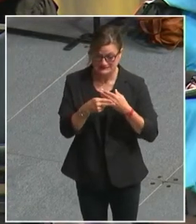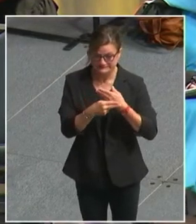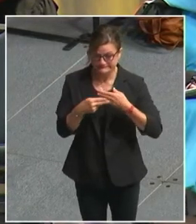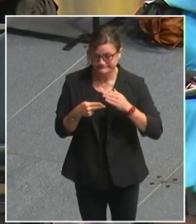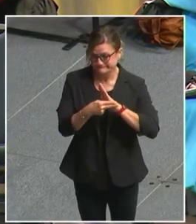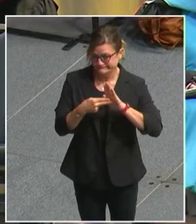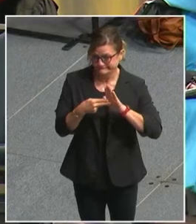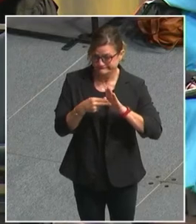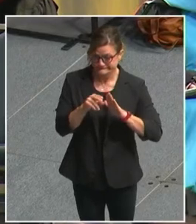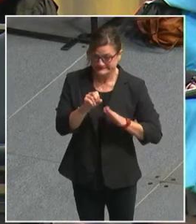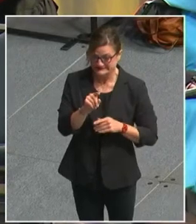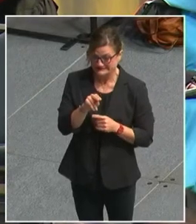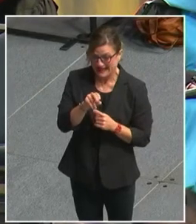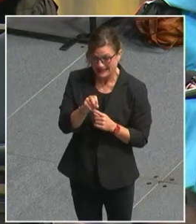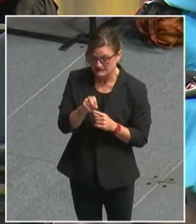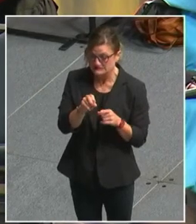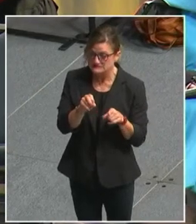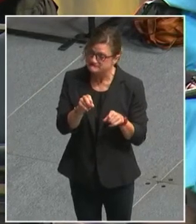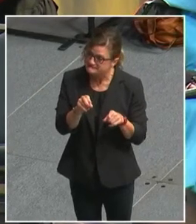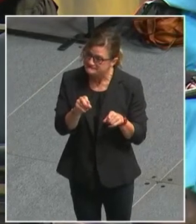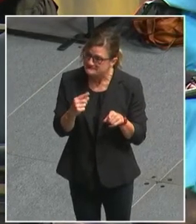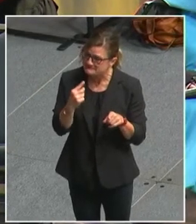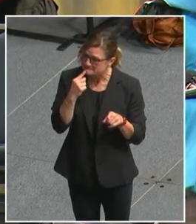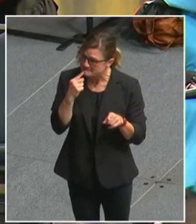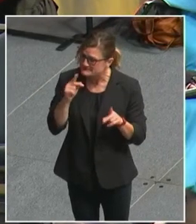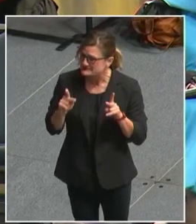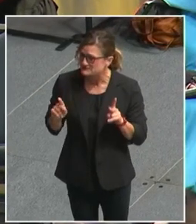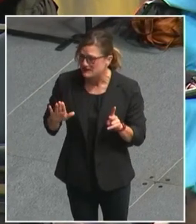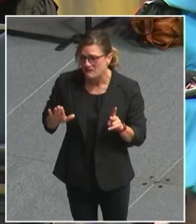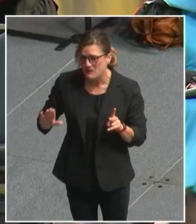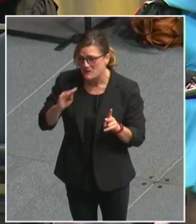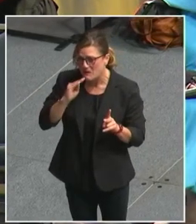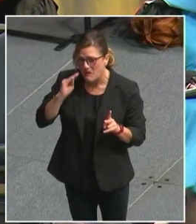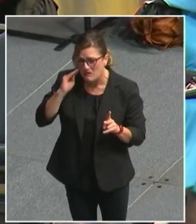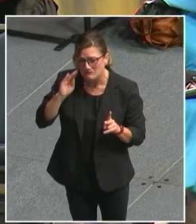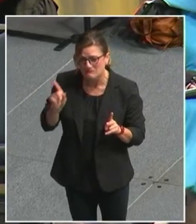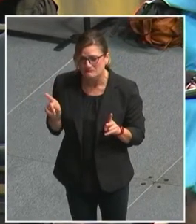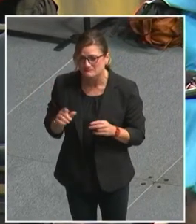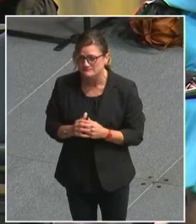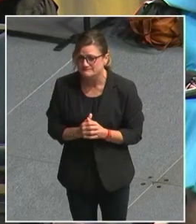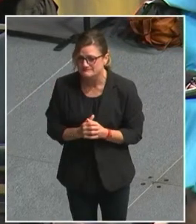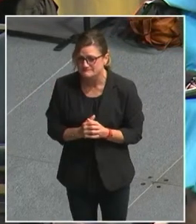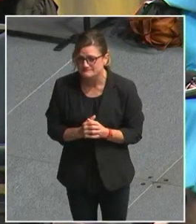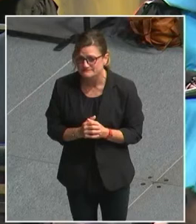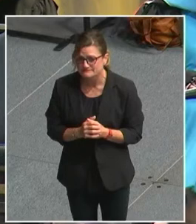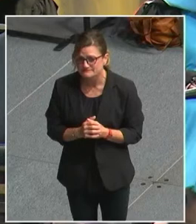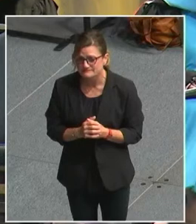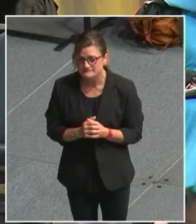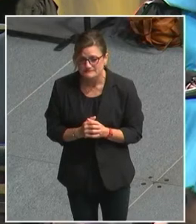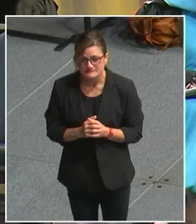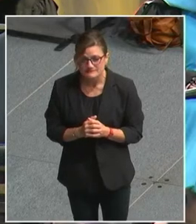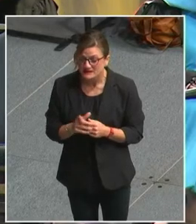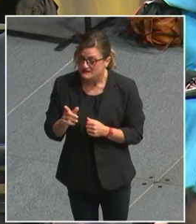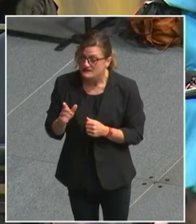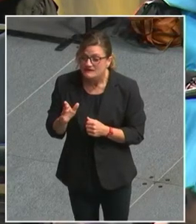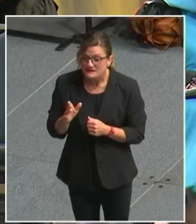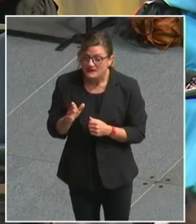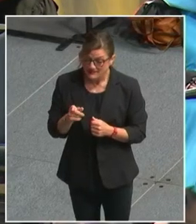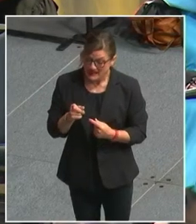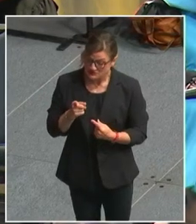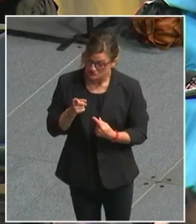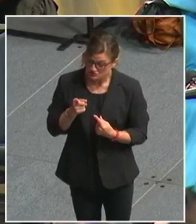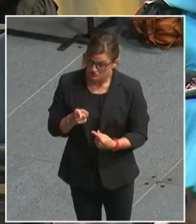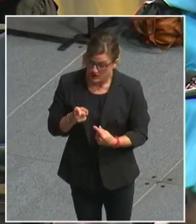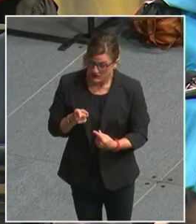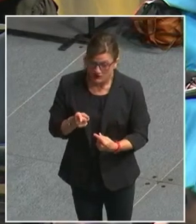And I've had to deal with missing the people and the home I left behind. But these struggles created the magic